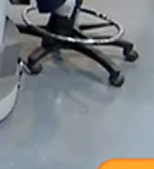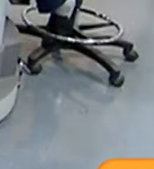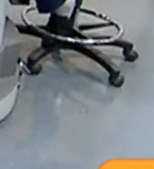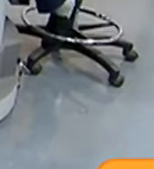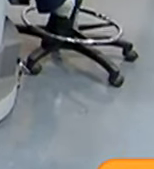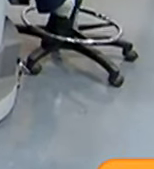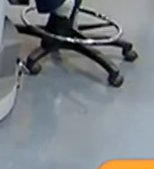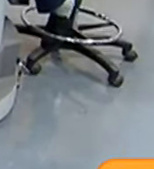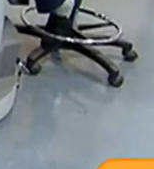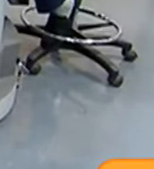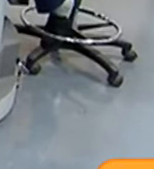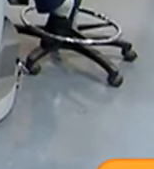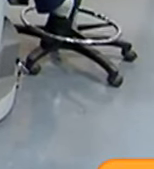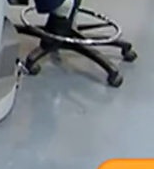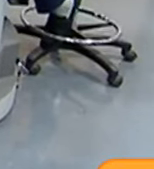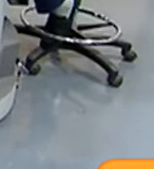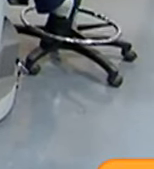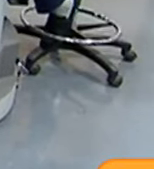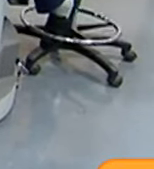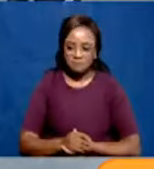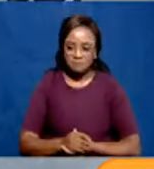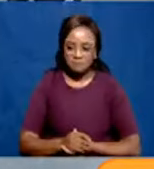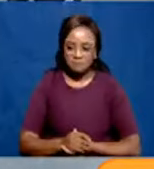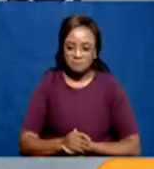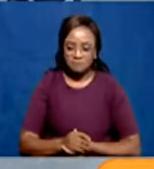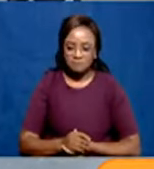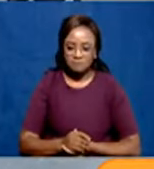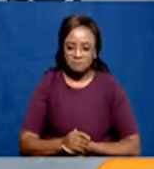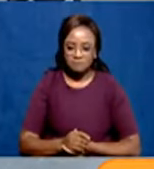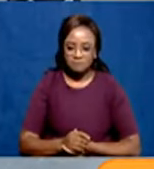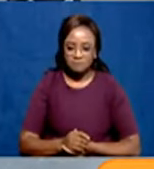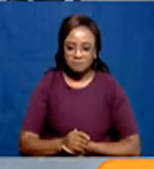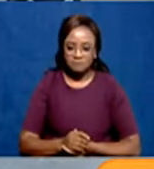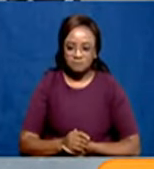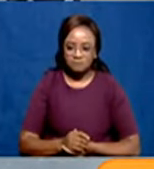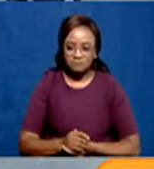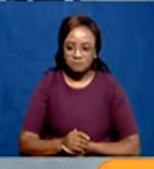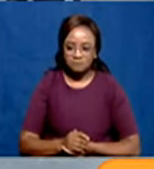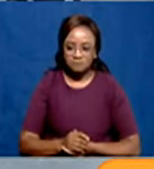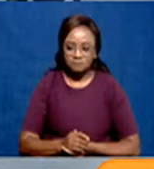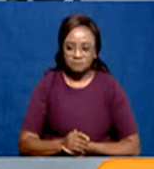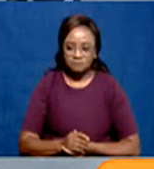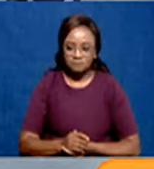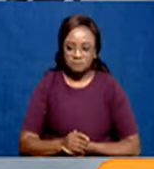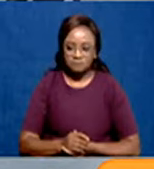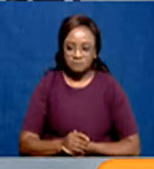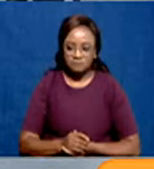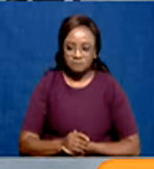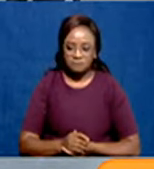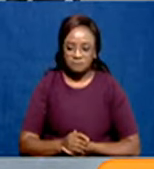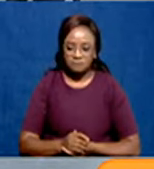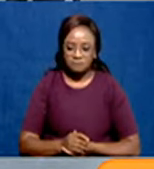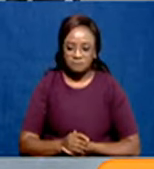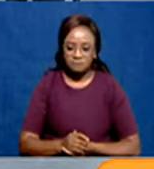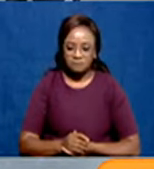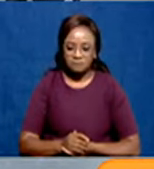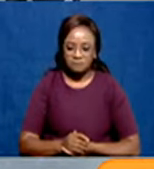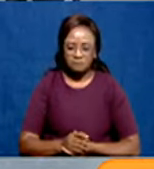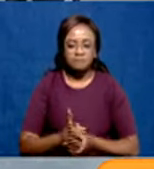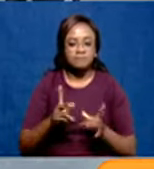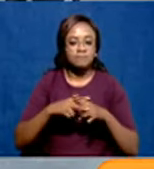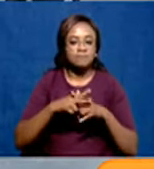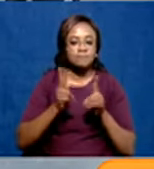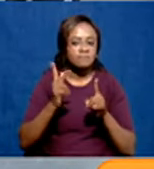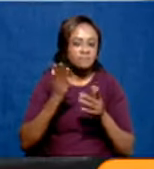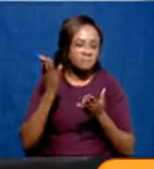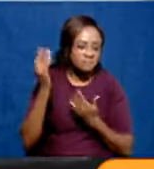Okay. Yes, Dr. Thank you. Starting with the issue of the start dates, which is what they said, the projected start date is